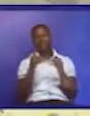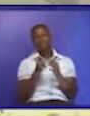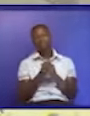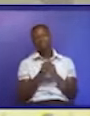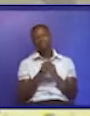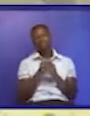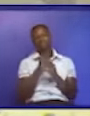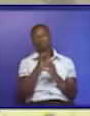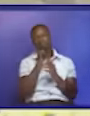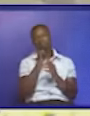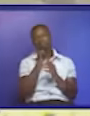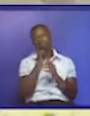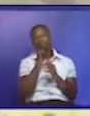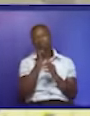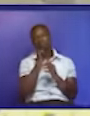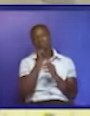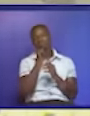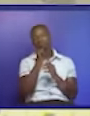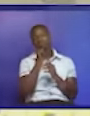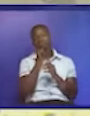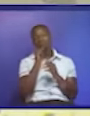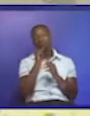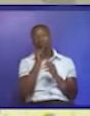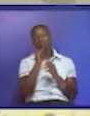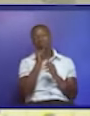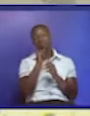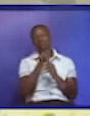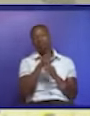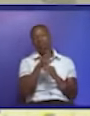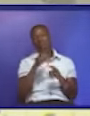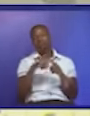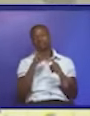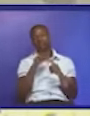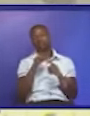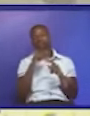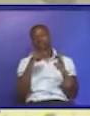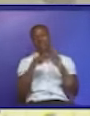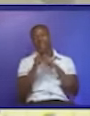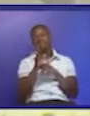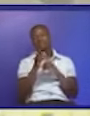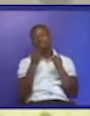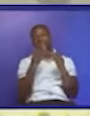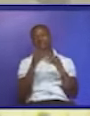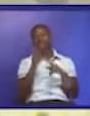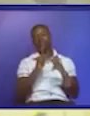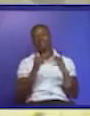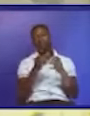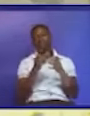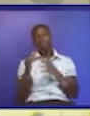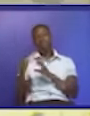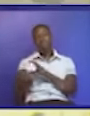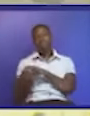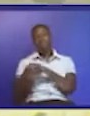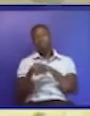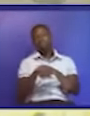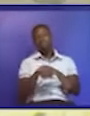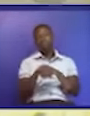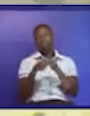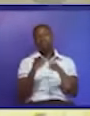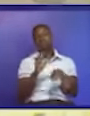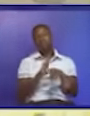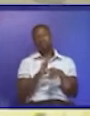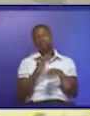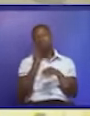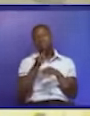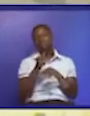by coercion, but by revelation. I want to challenge you that among the many things that you come with tomorrow, I want you to go